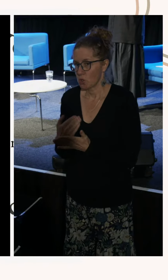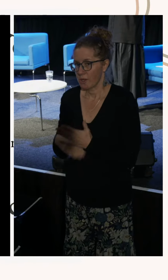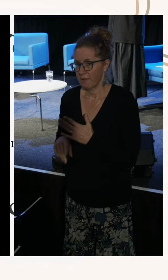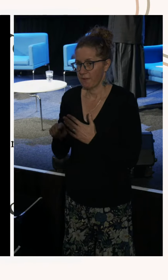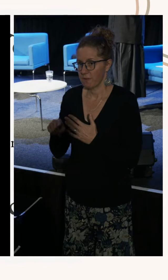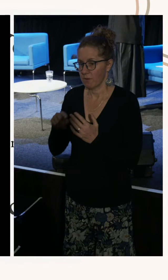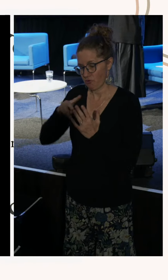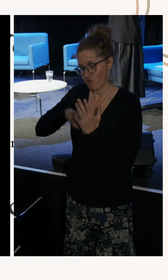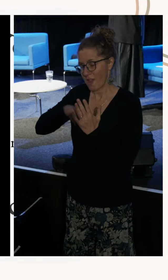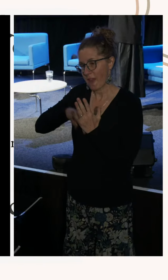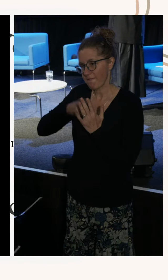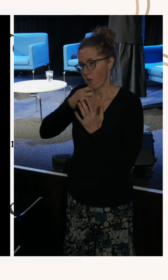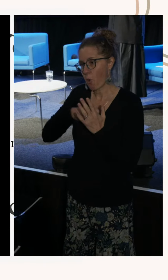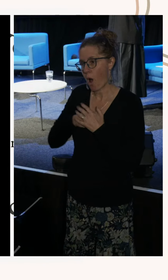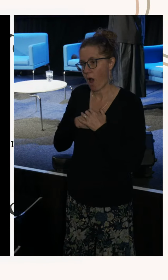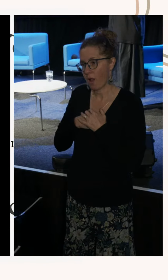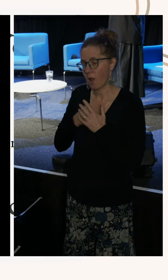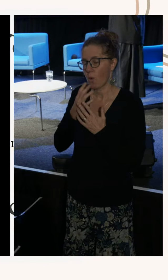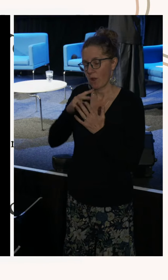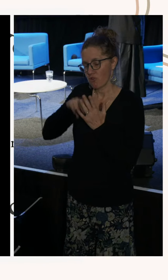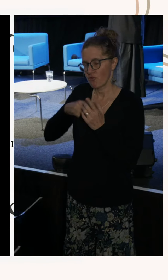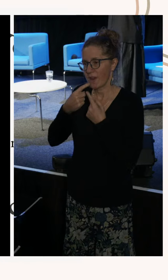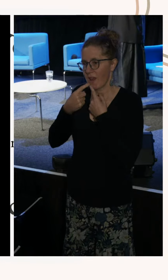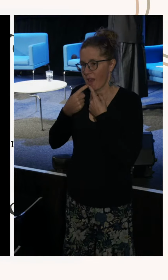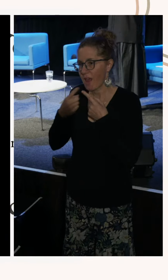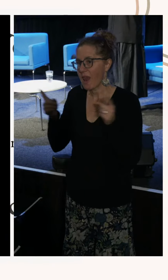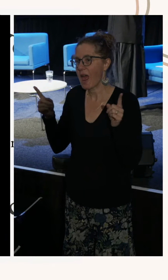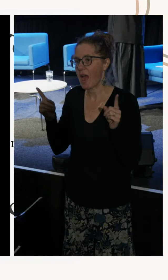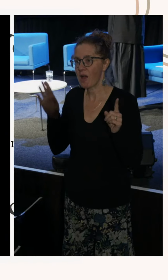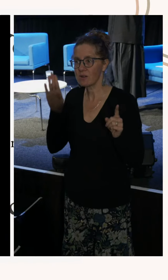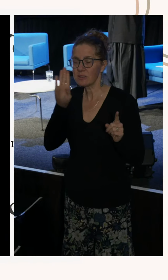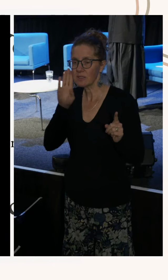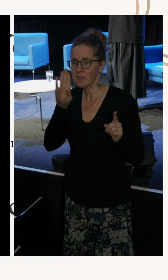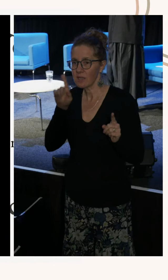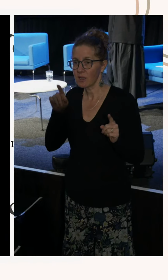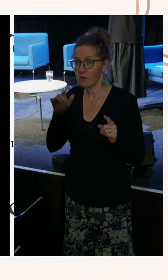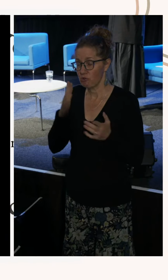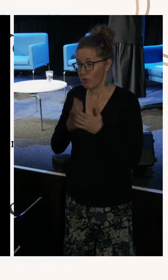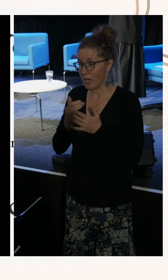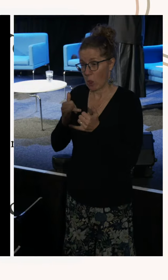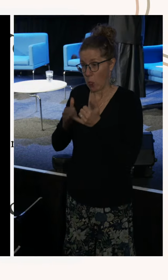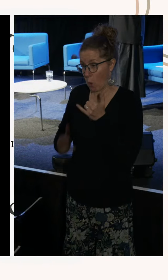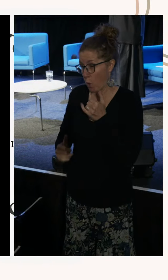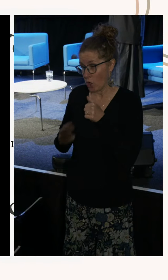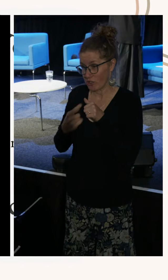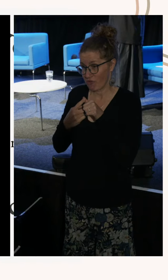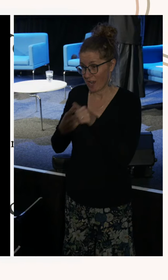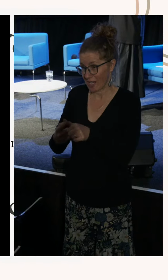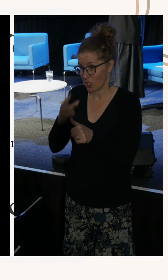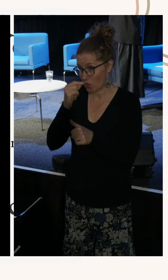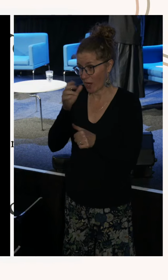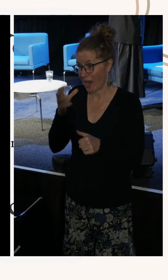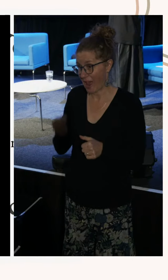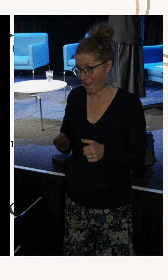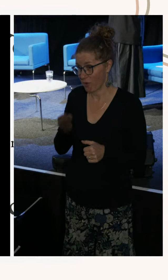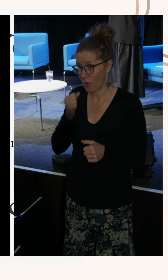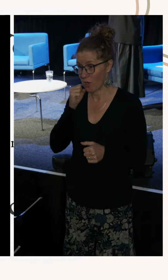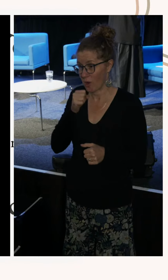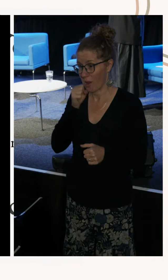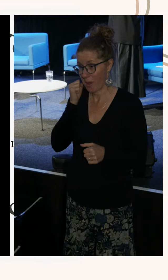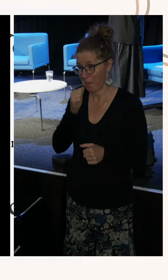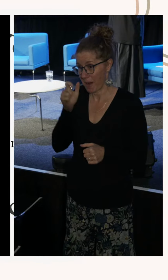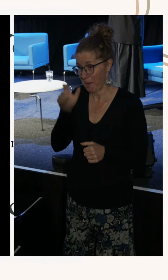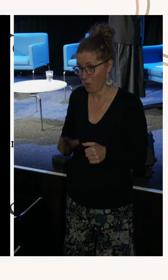read in a while, and when it was read aloud, it received, I think, probably the worst possible reaction that you can have as a blackfella writing about this